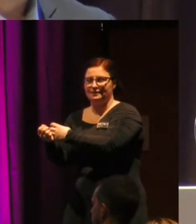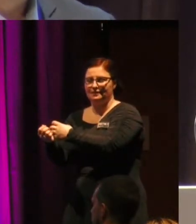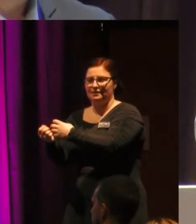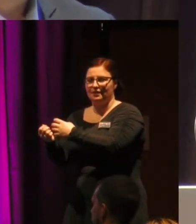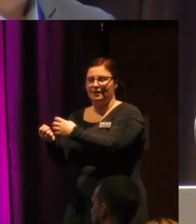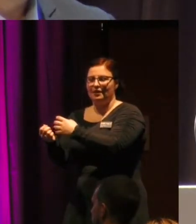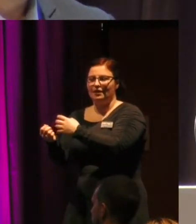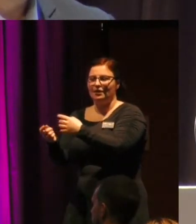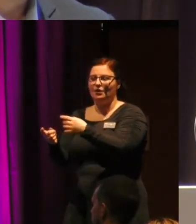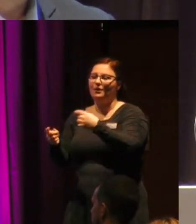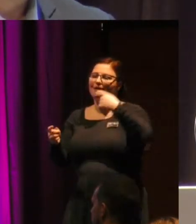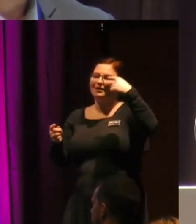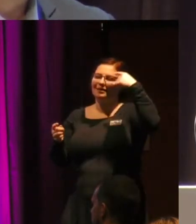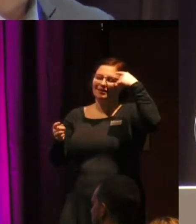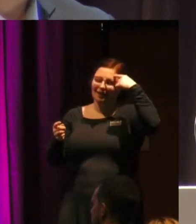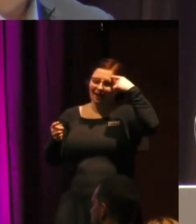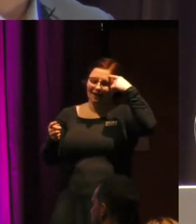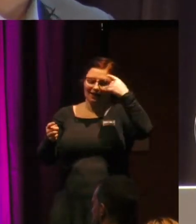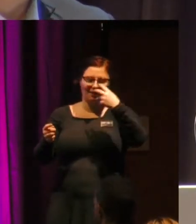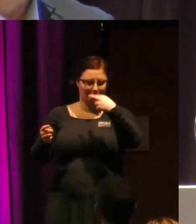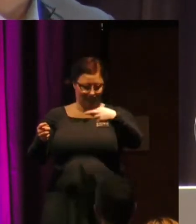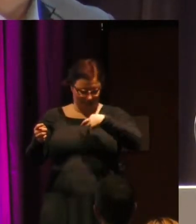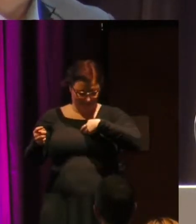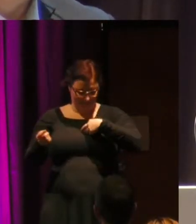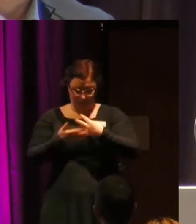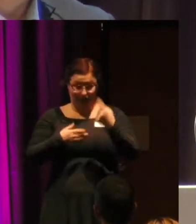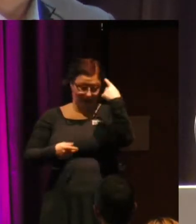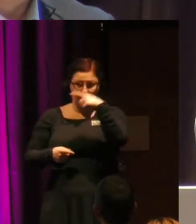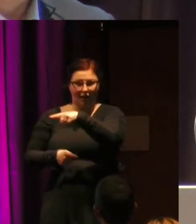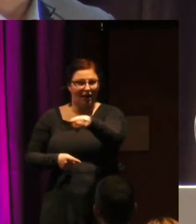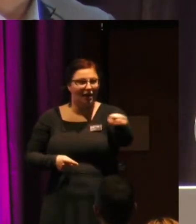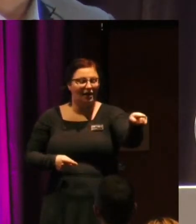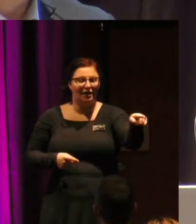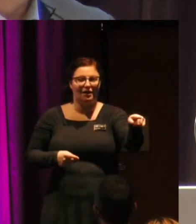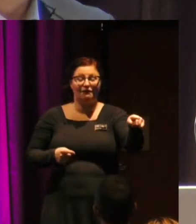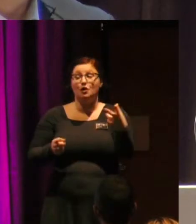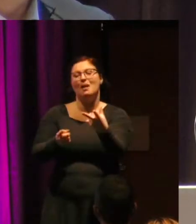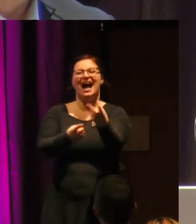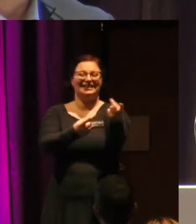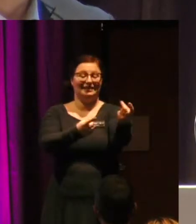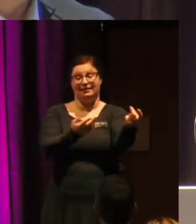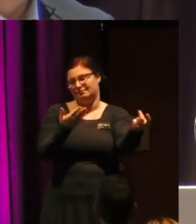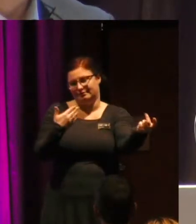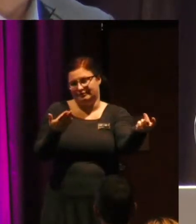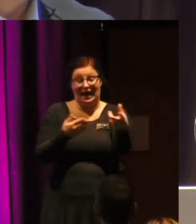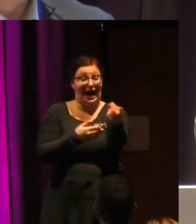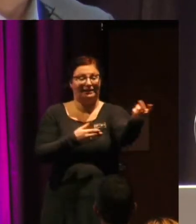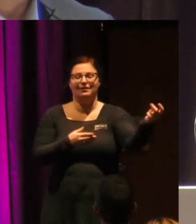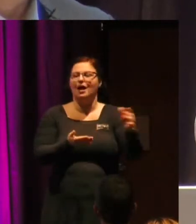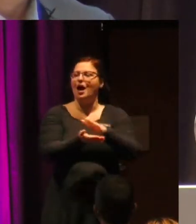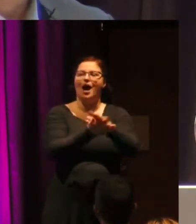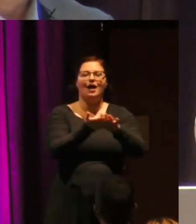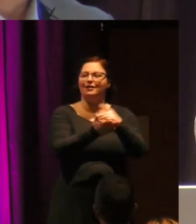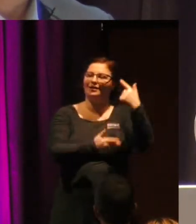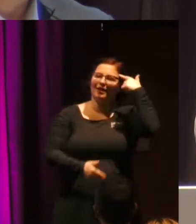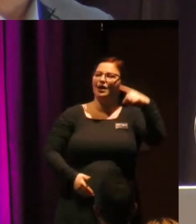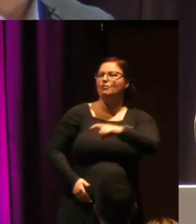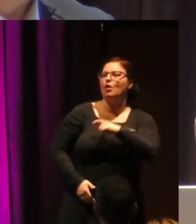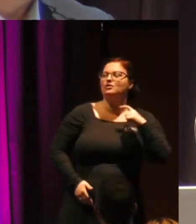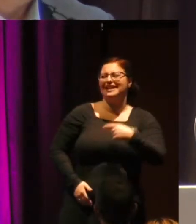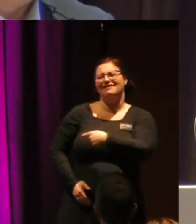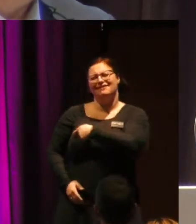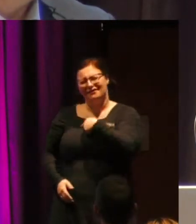think about you and not them. Because the others, whoever they are, will never do it for you. We have to do